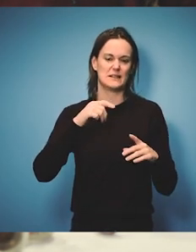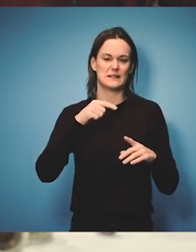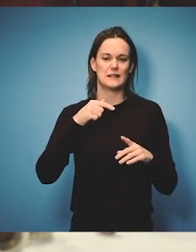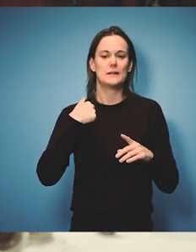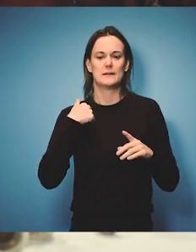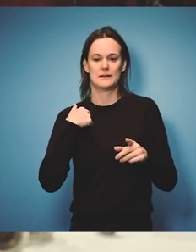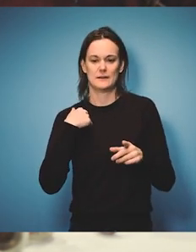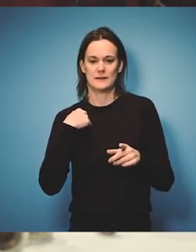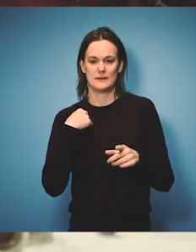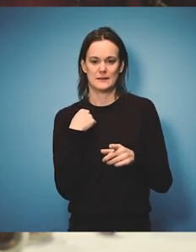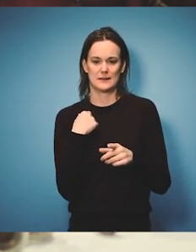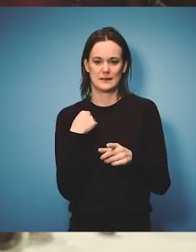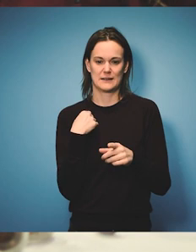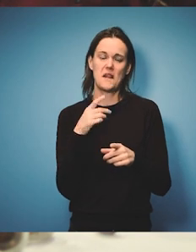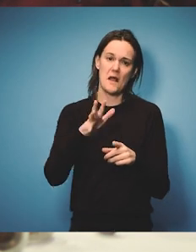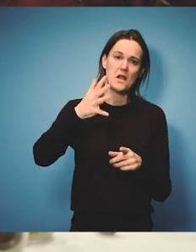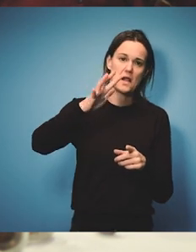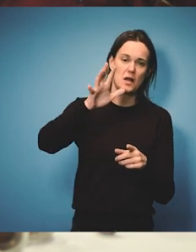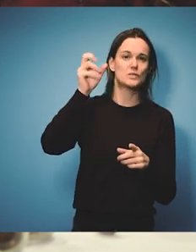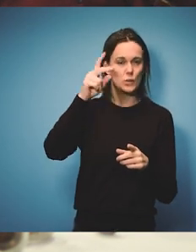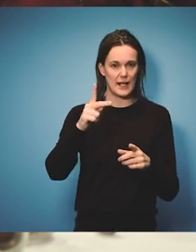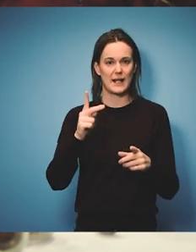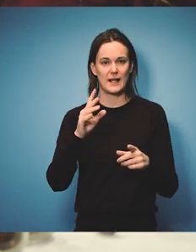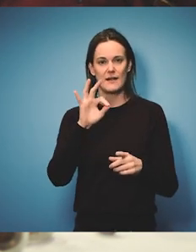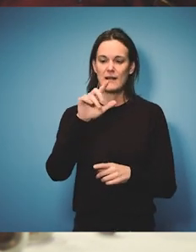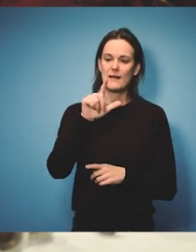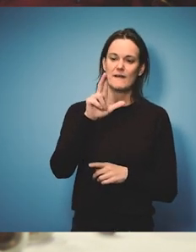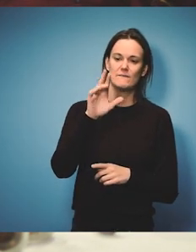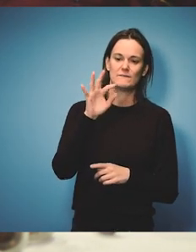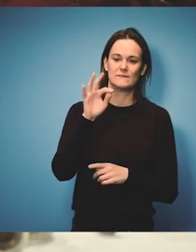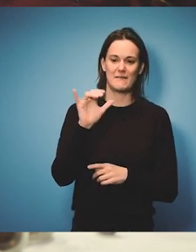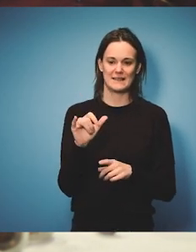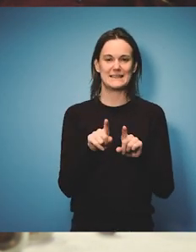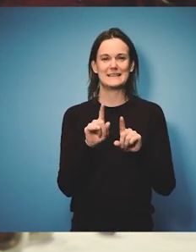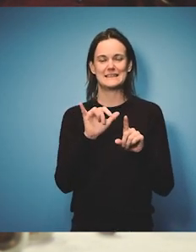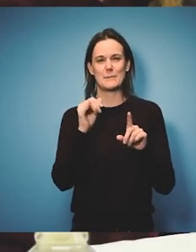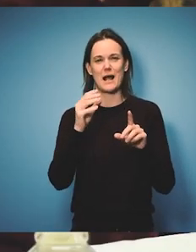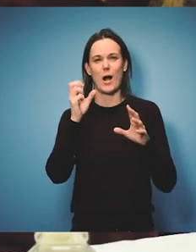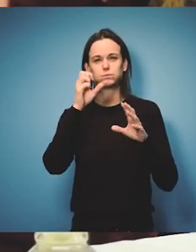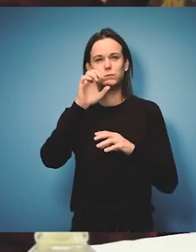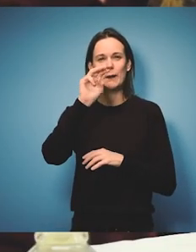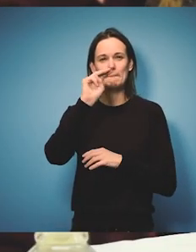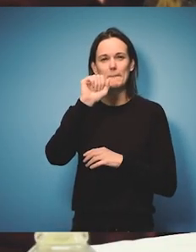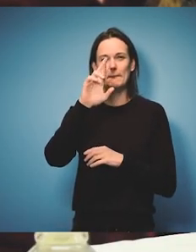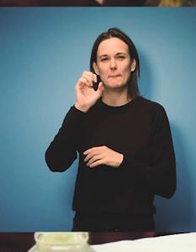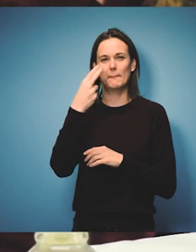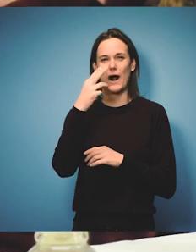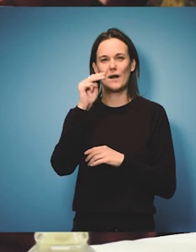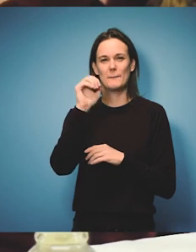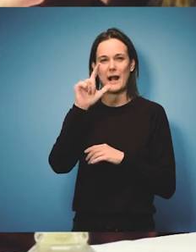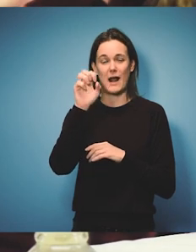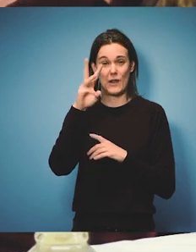peaked, because we're gonna make a beverage with it. But if you can see right there, it's still nice and fluffy. It's almost like a little marshmallow. And then that's kind of now the